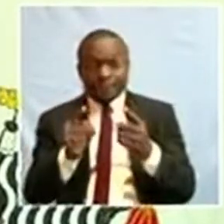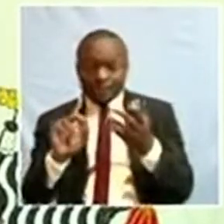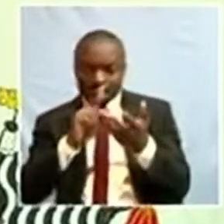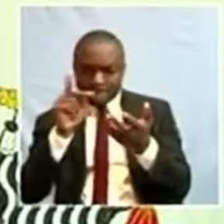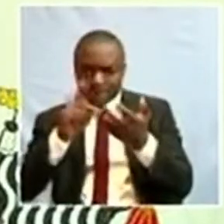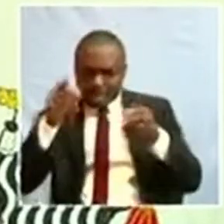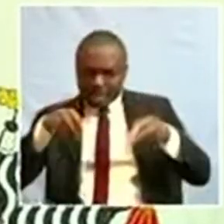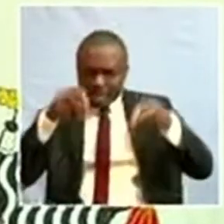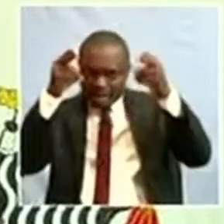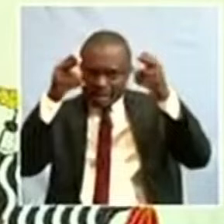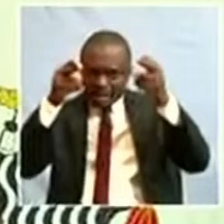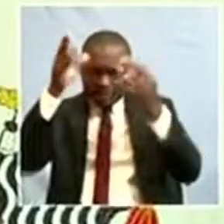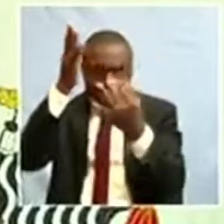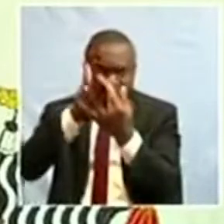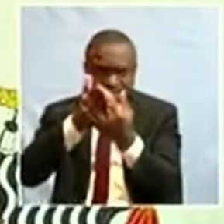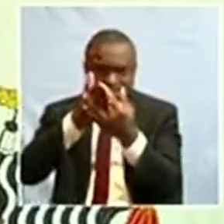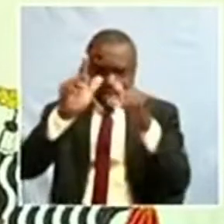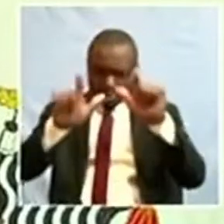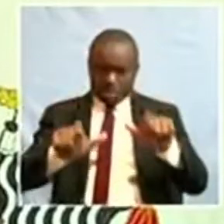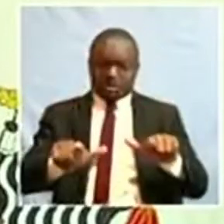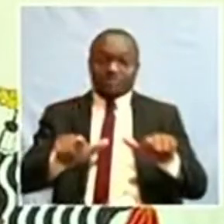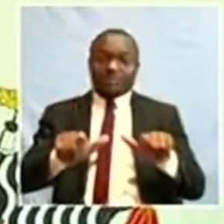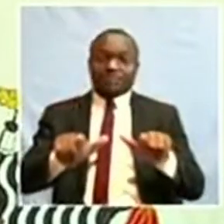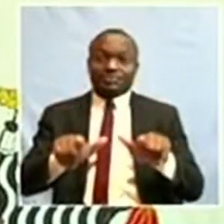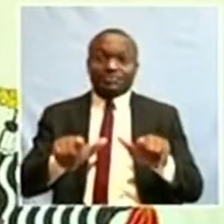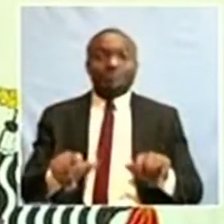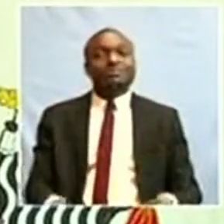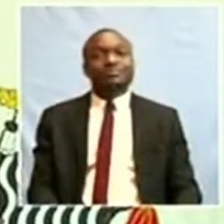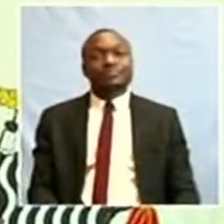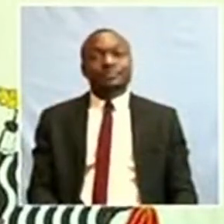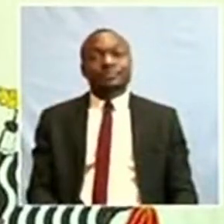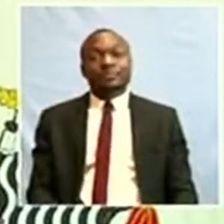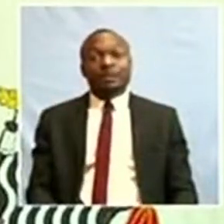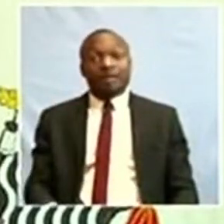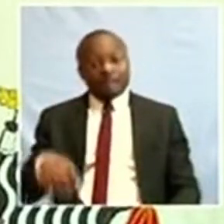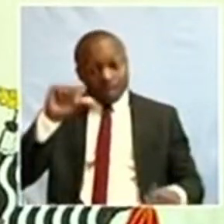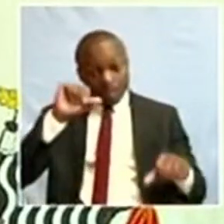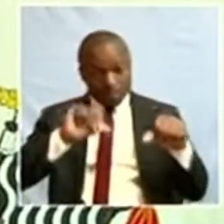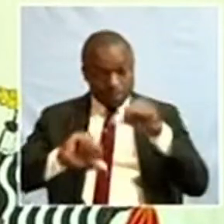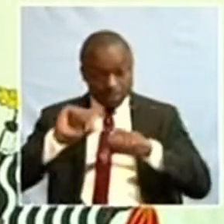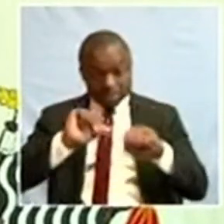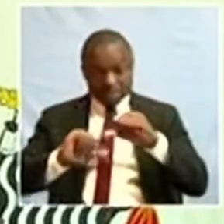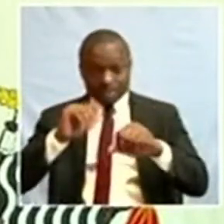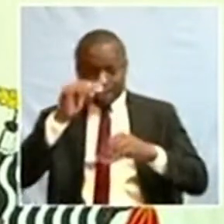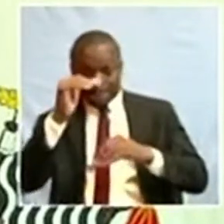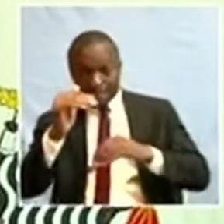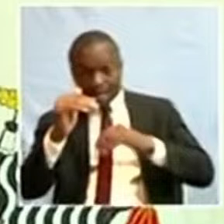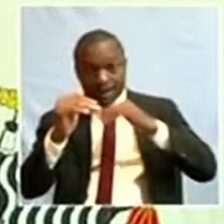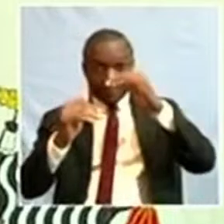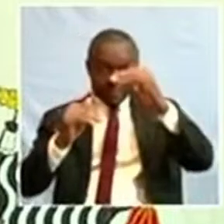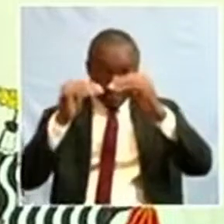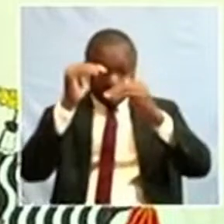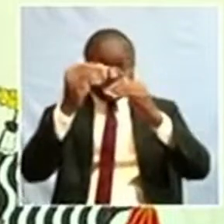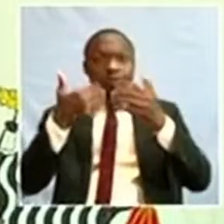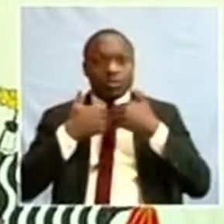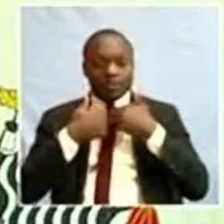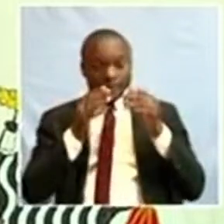high, the medium, then the low. So in terms of the actual audit stages, we have the planning